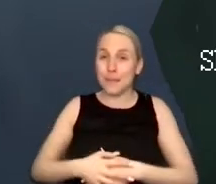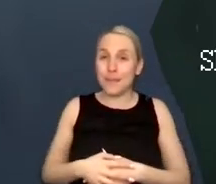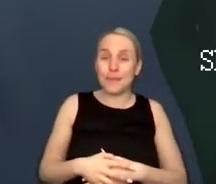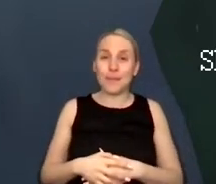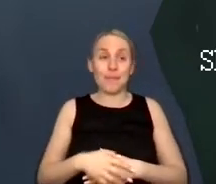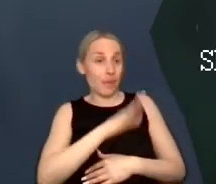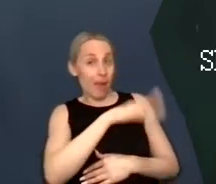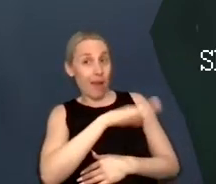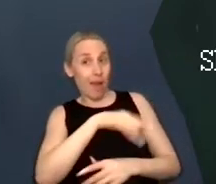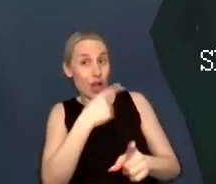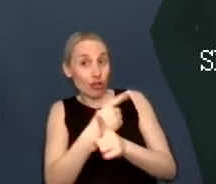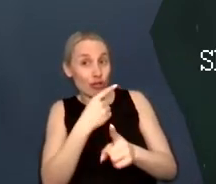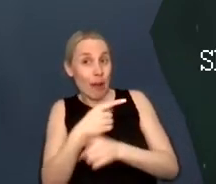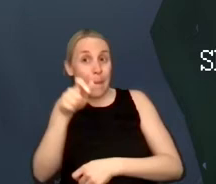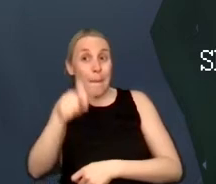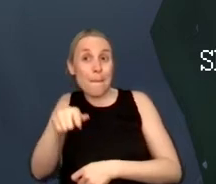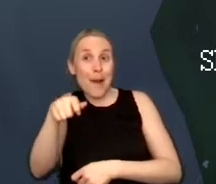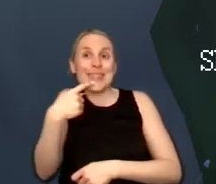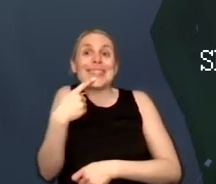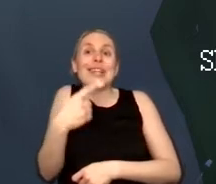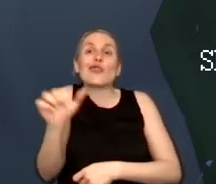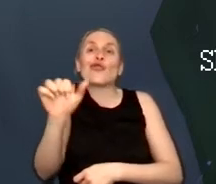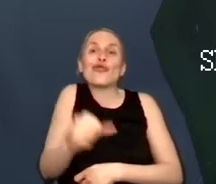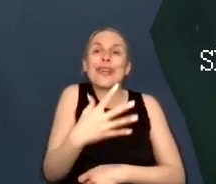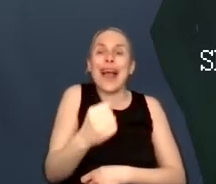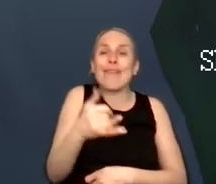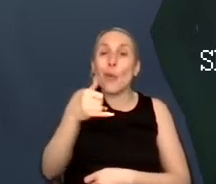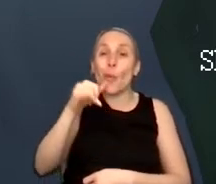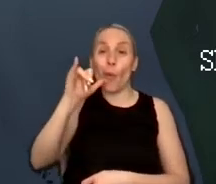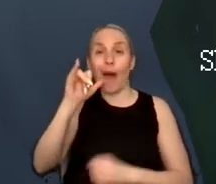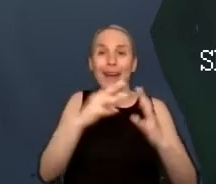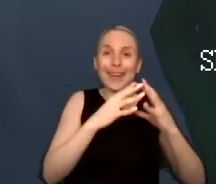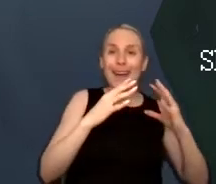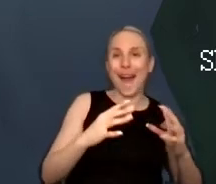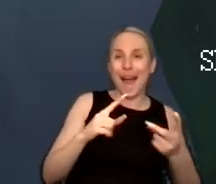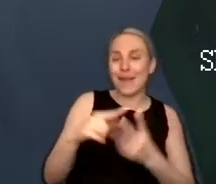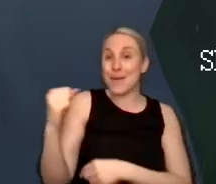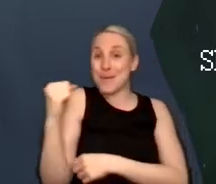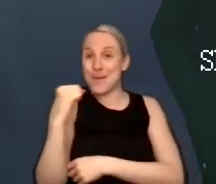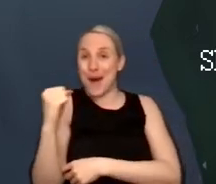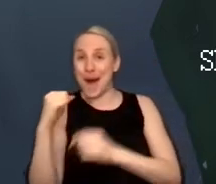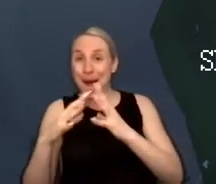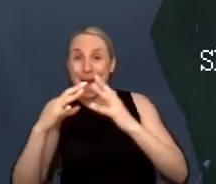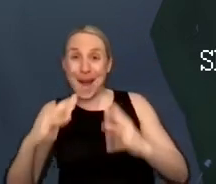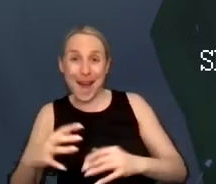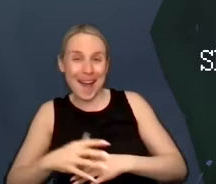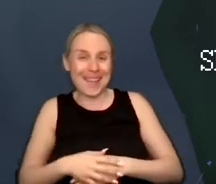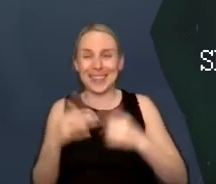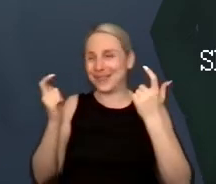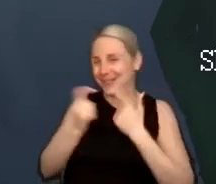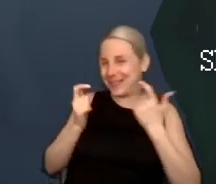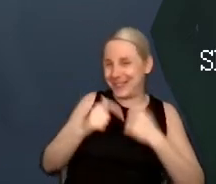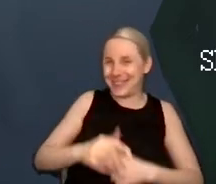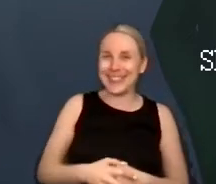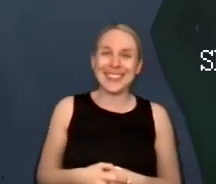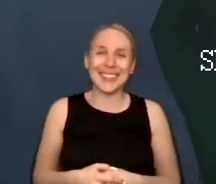the wine hive. Oh, the bar hive. The bar hive. Which hive? That's the where process I'm going hive. This, yeah. Bar hive.